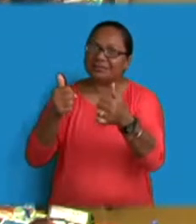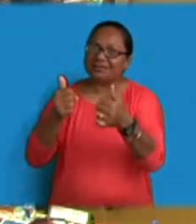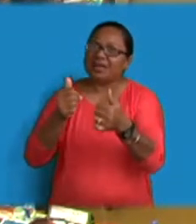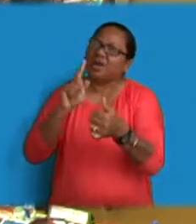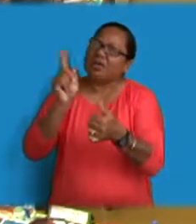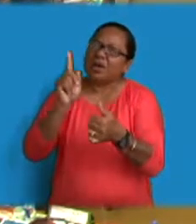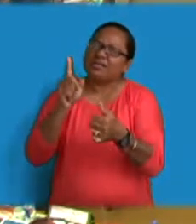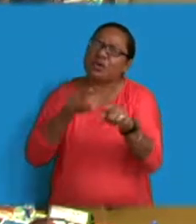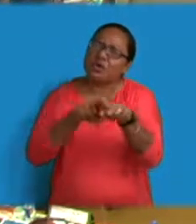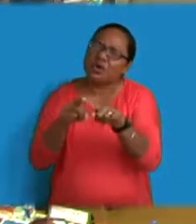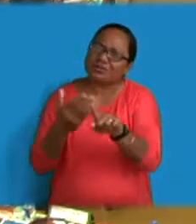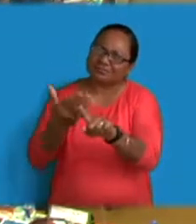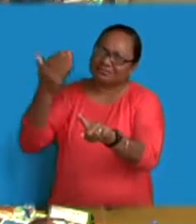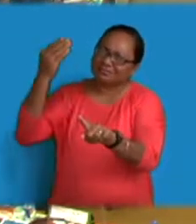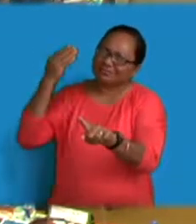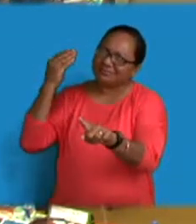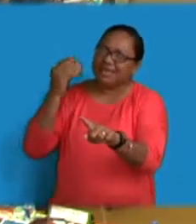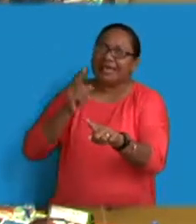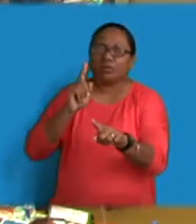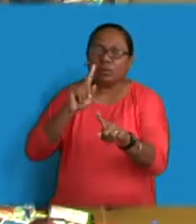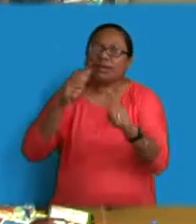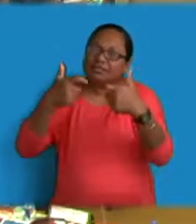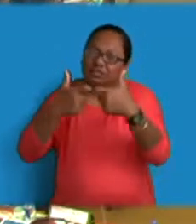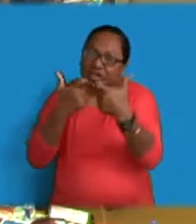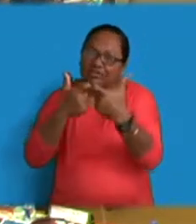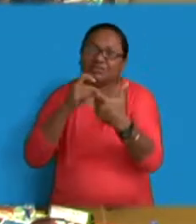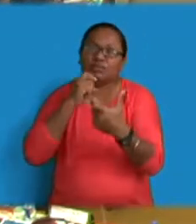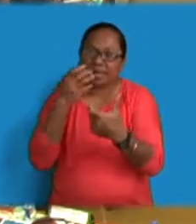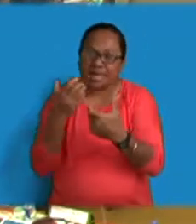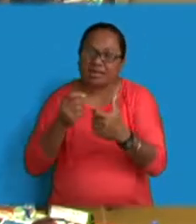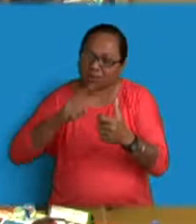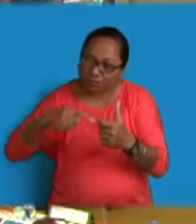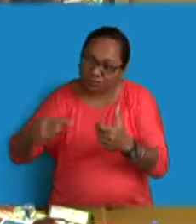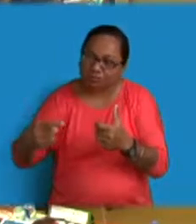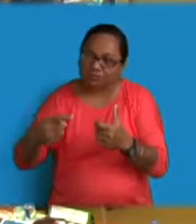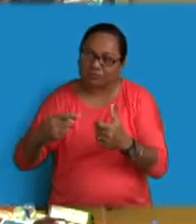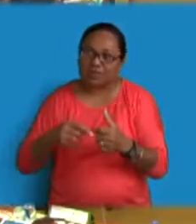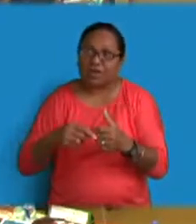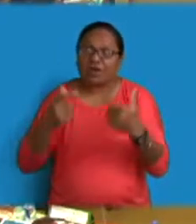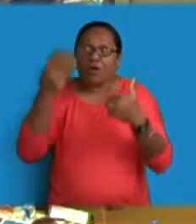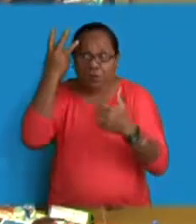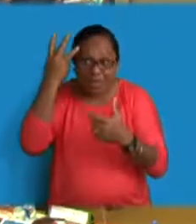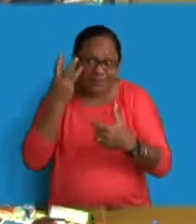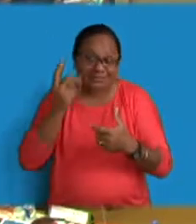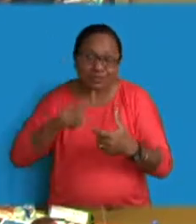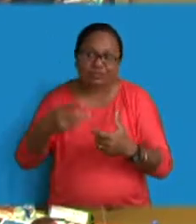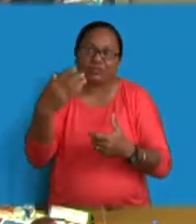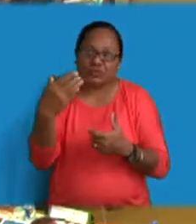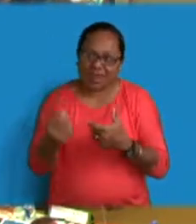learned and what are the challenges that continue to be faced by women? Thank you, Honourable Minister.